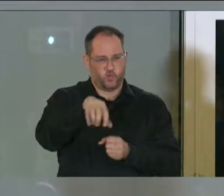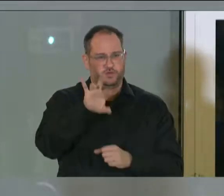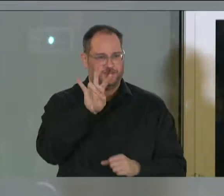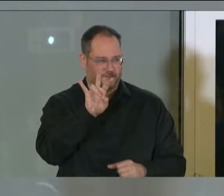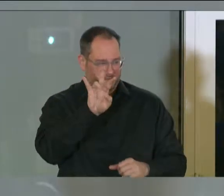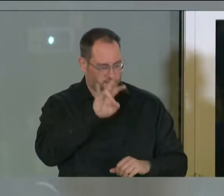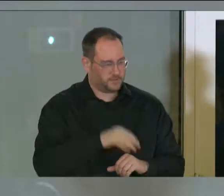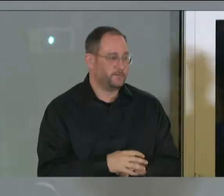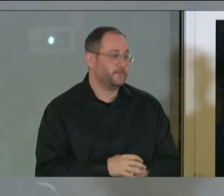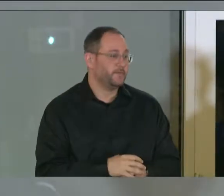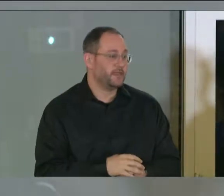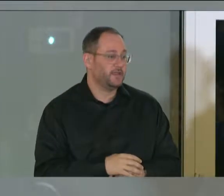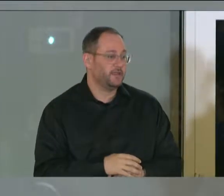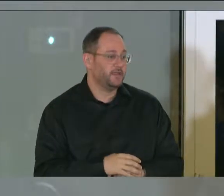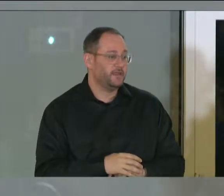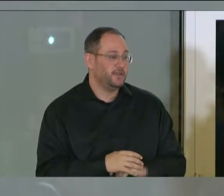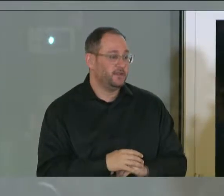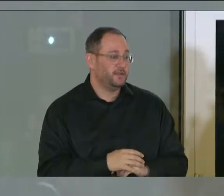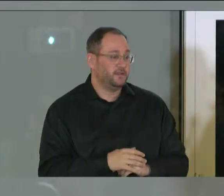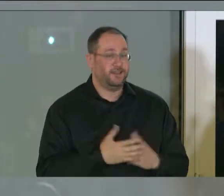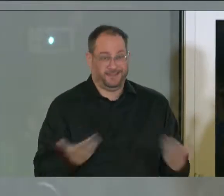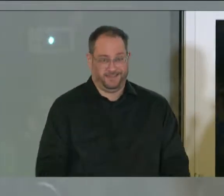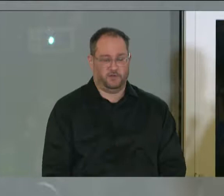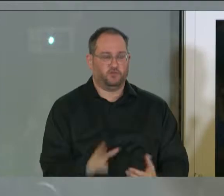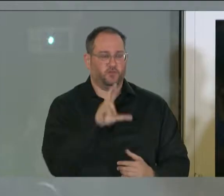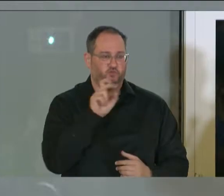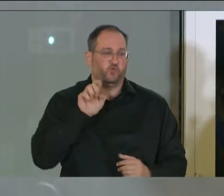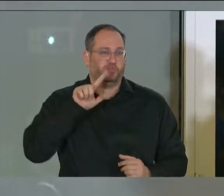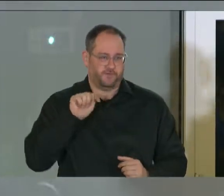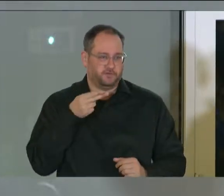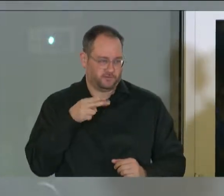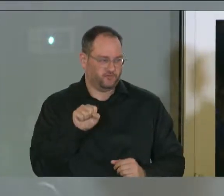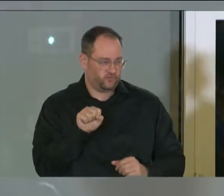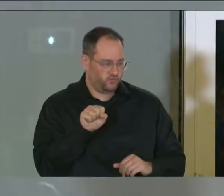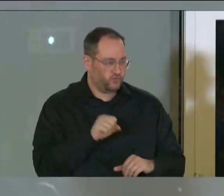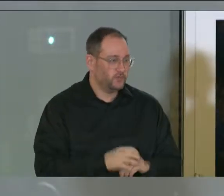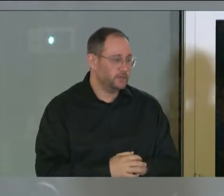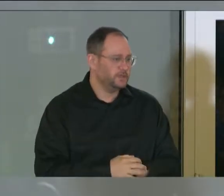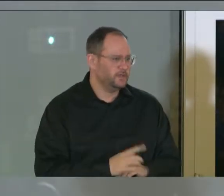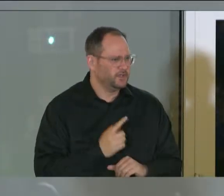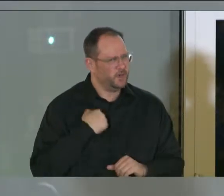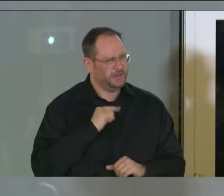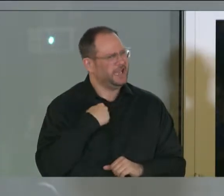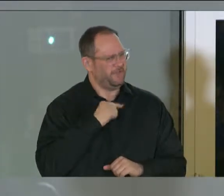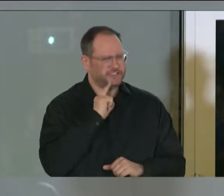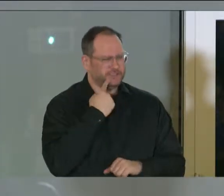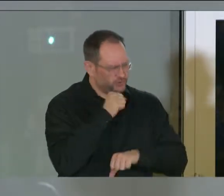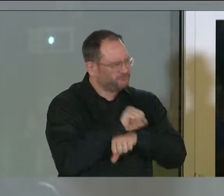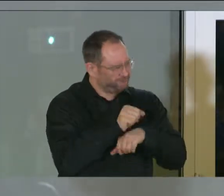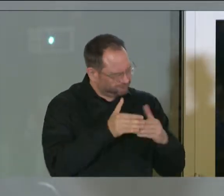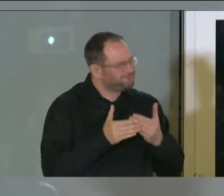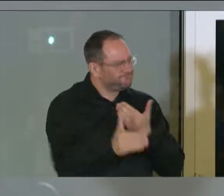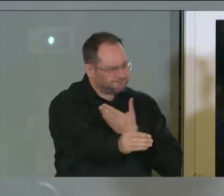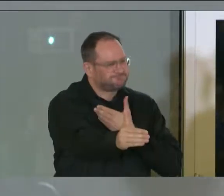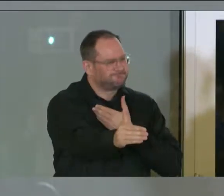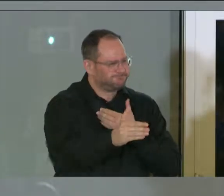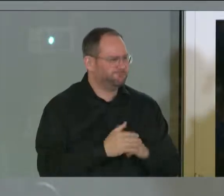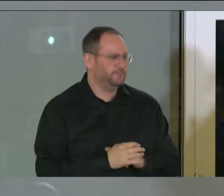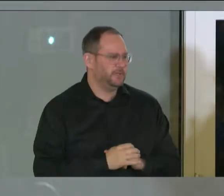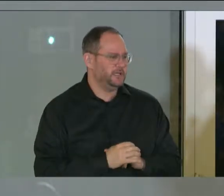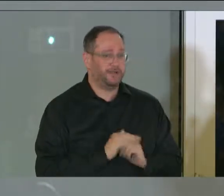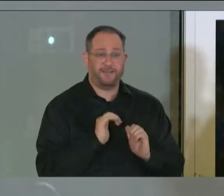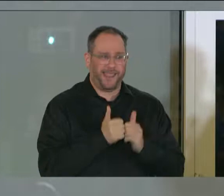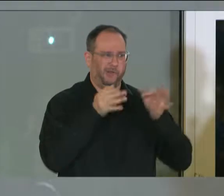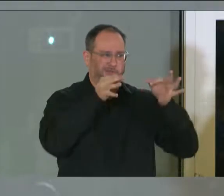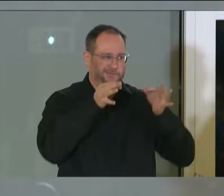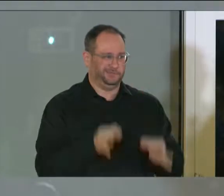We have a serious job ahead of us, and that is how to decide to use the